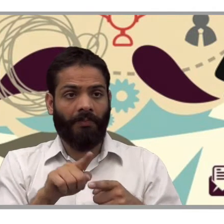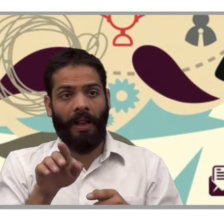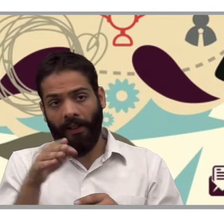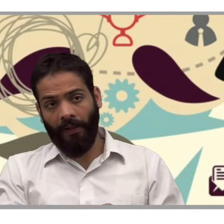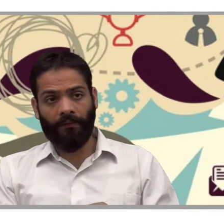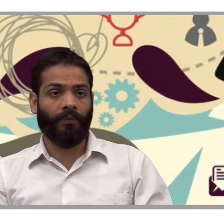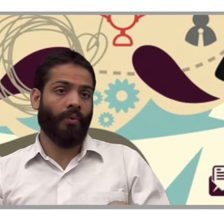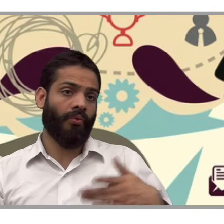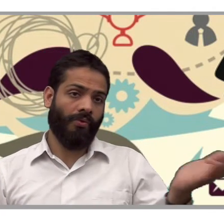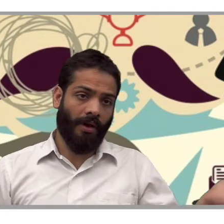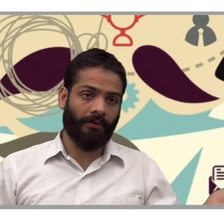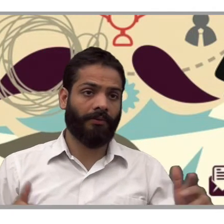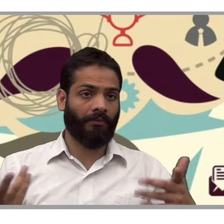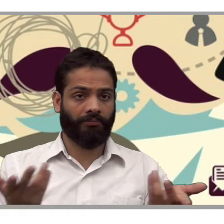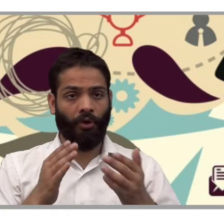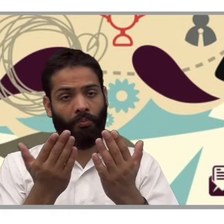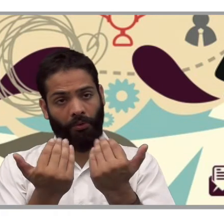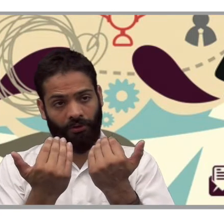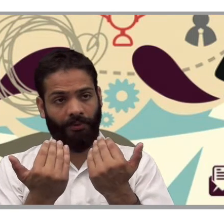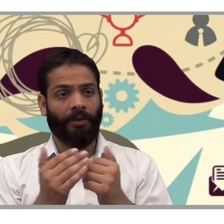Sita home go.